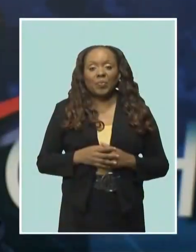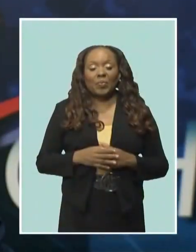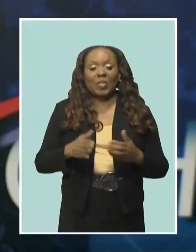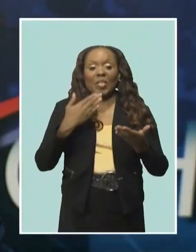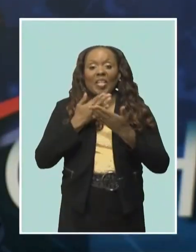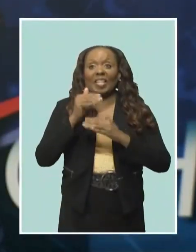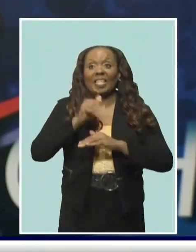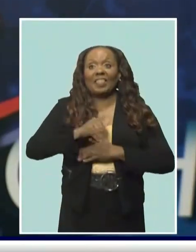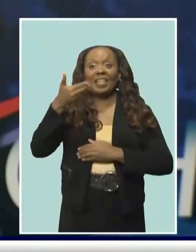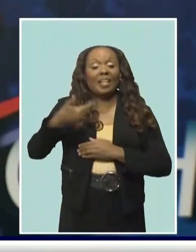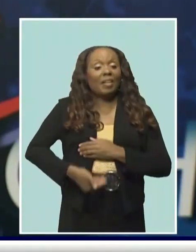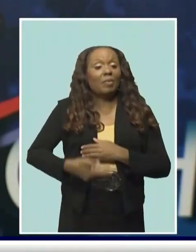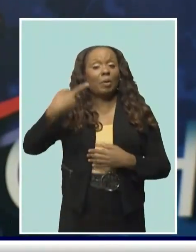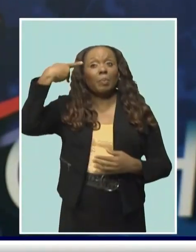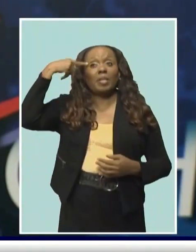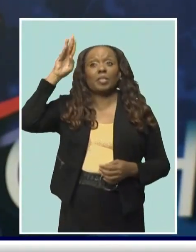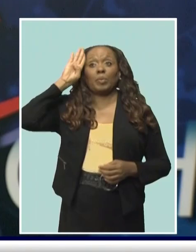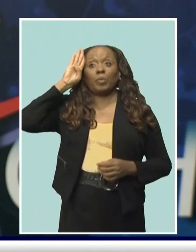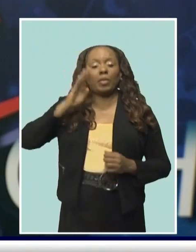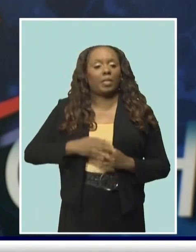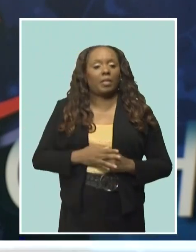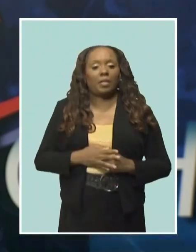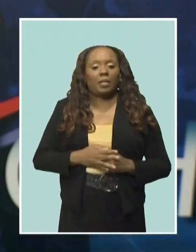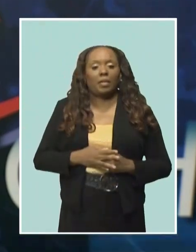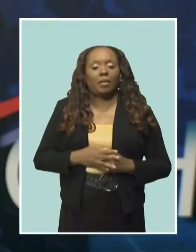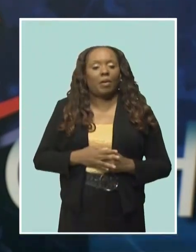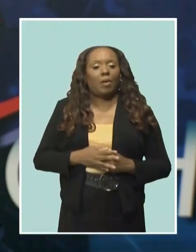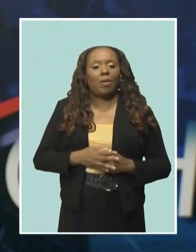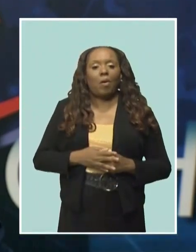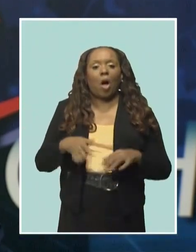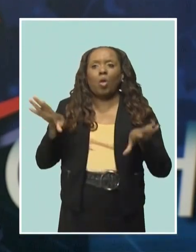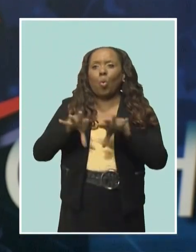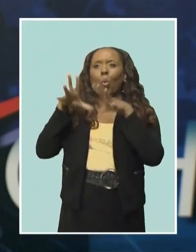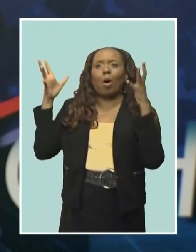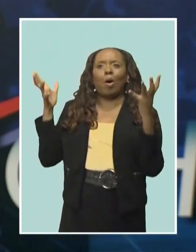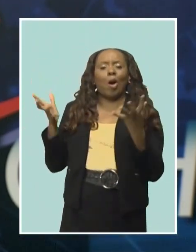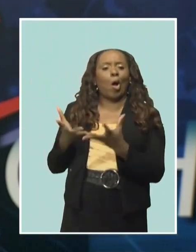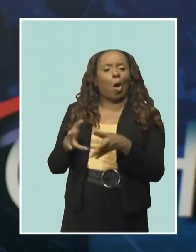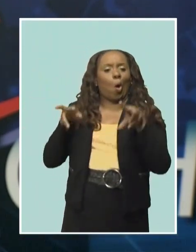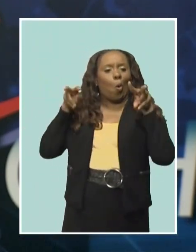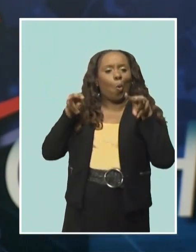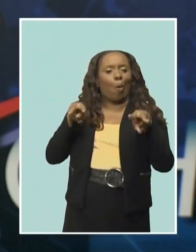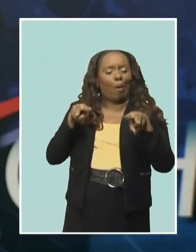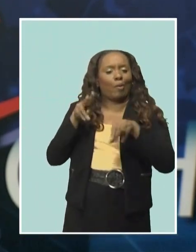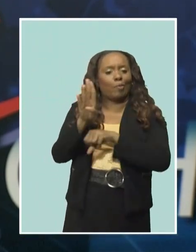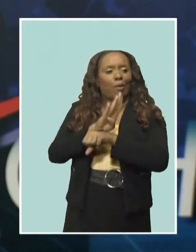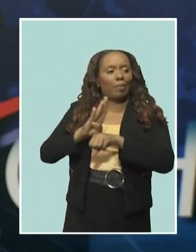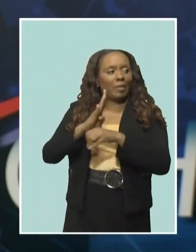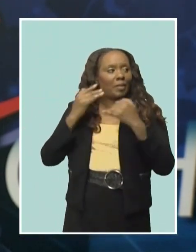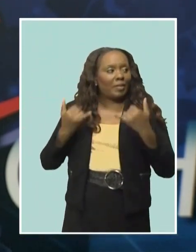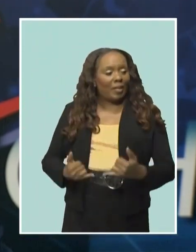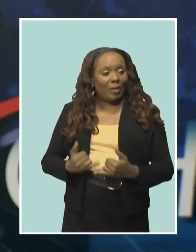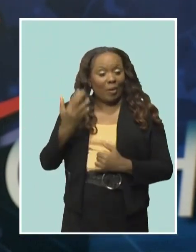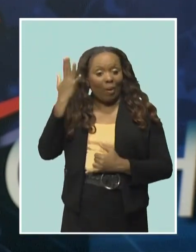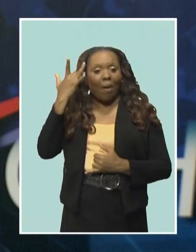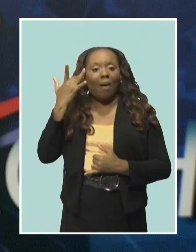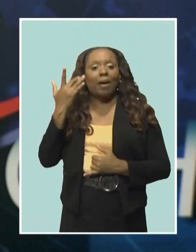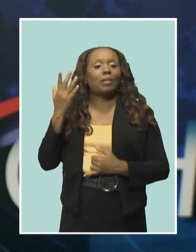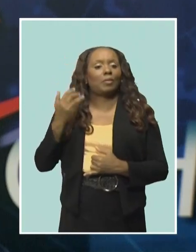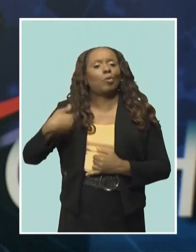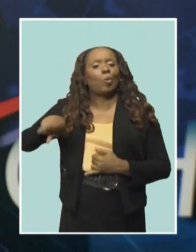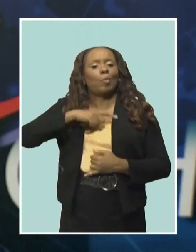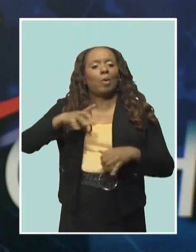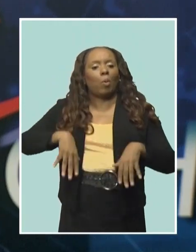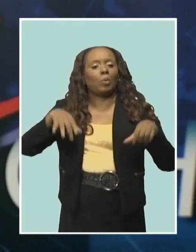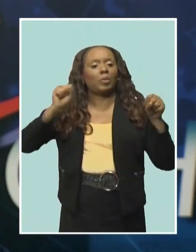Good evening, I'm Pearson Bowen. The eyes of the world are focused on Barbados as the island is on the cusp of hosting its